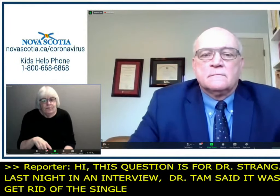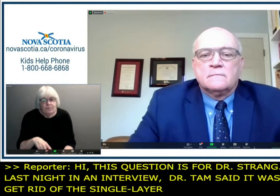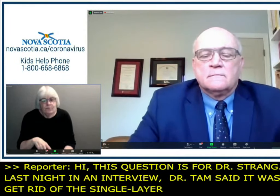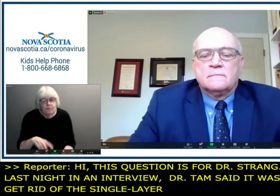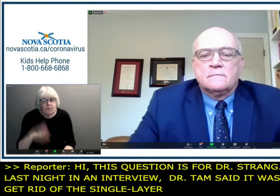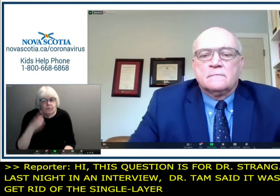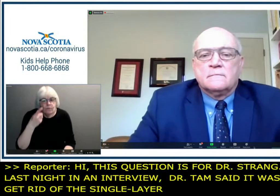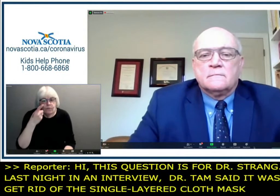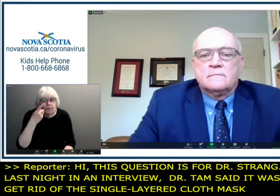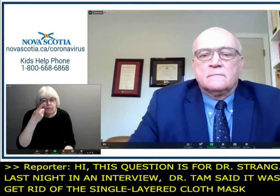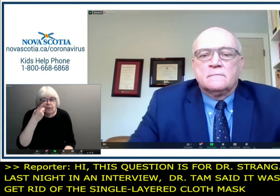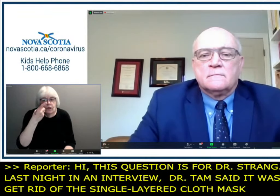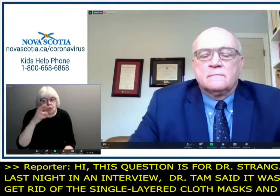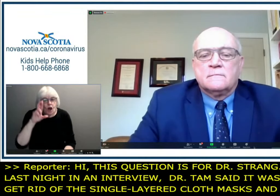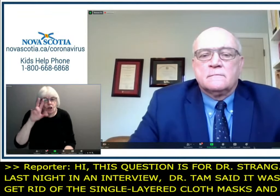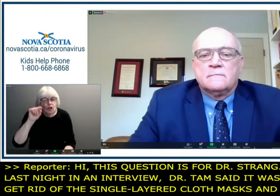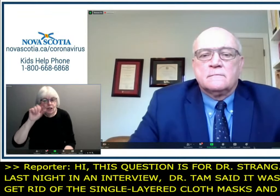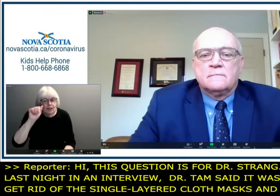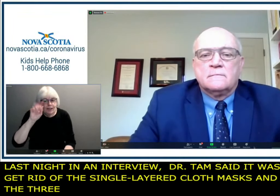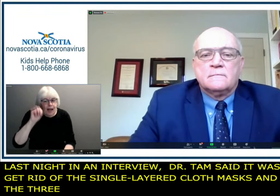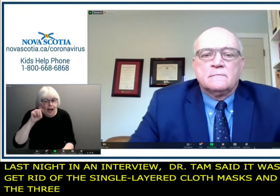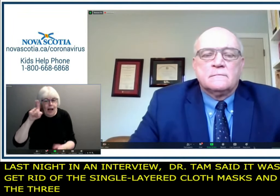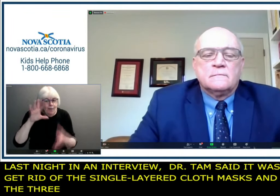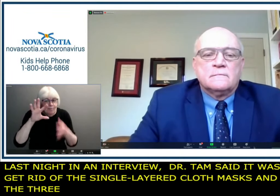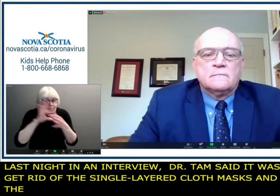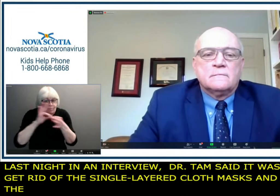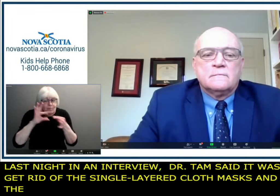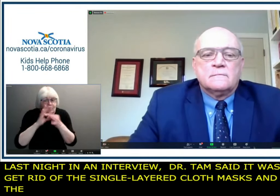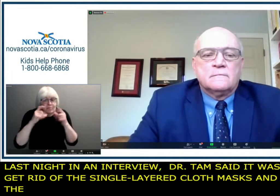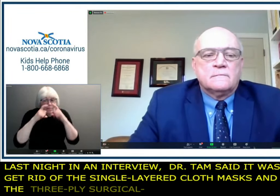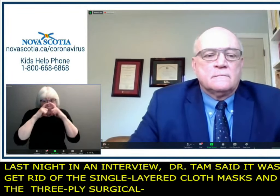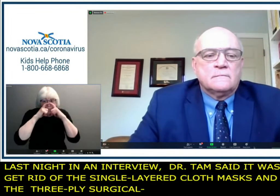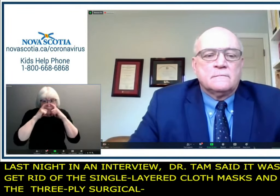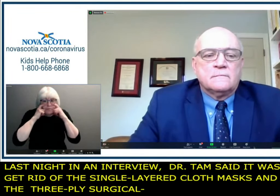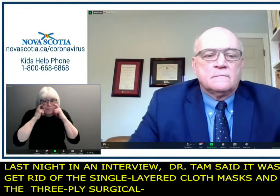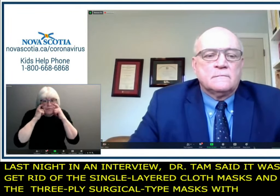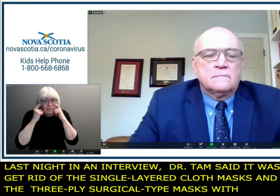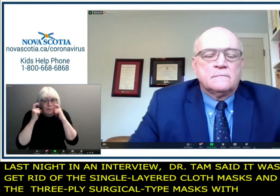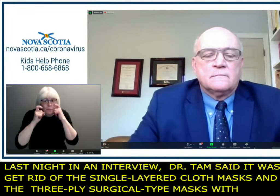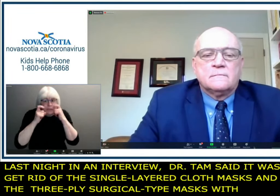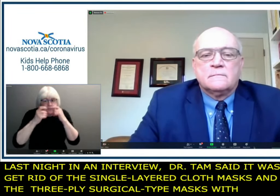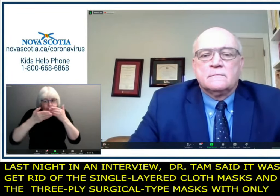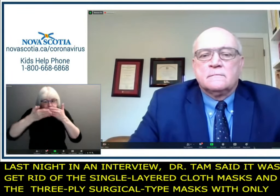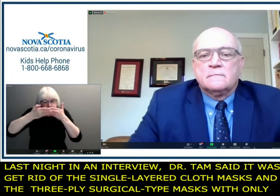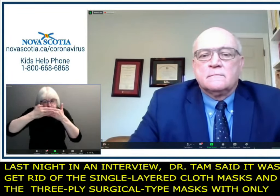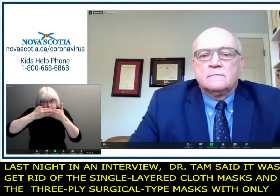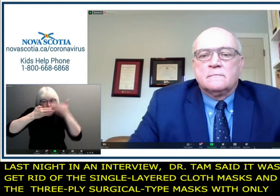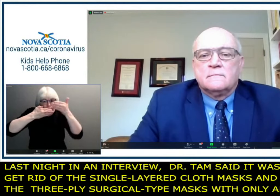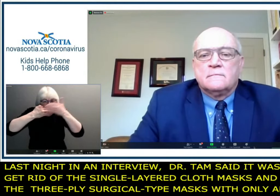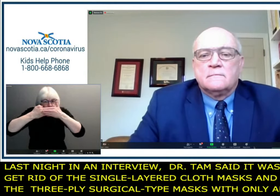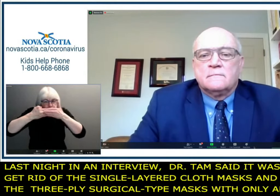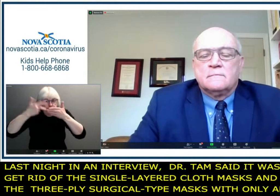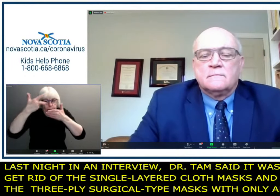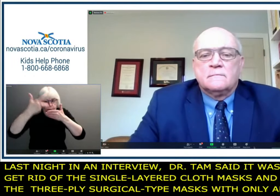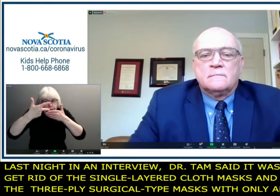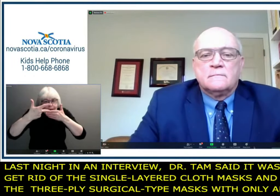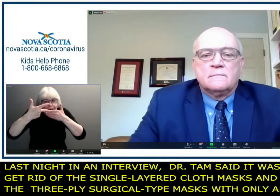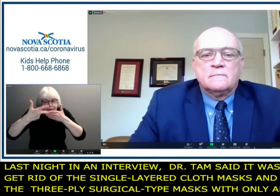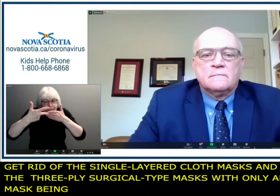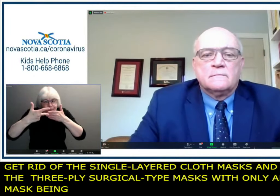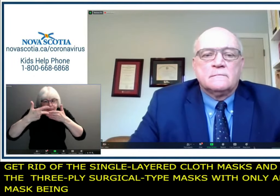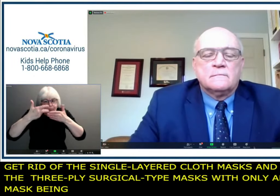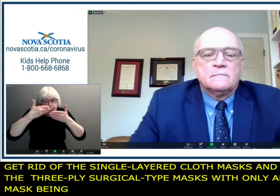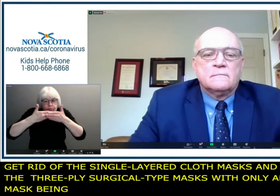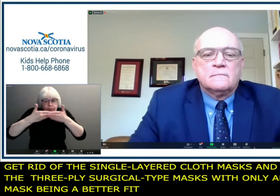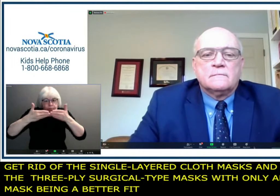maybe even the 3-ply surgical type mask, with only an N95 type mask being a better fit for